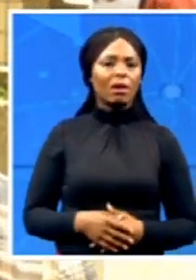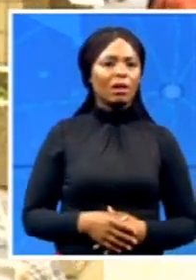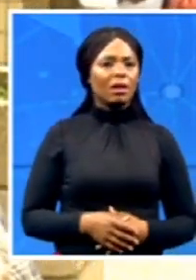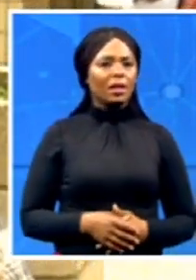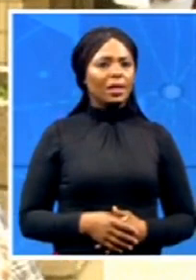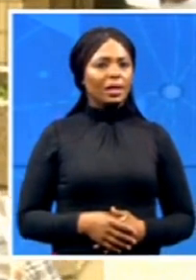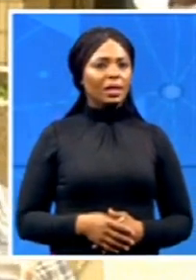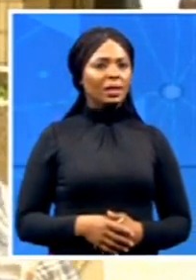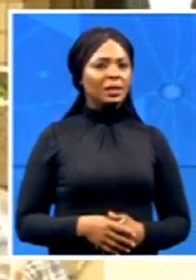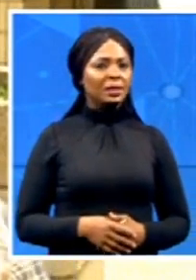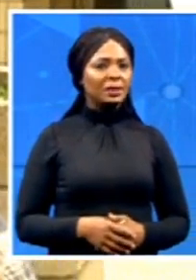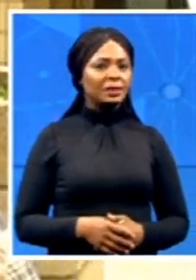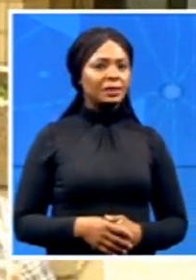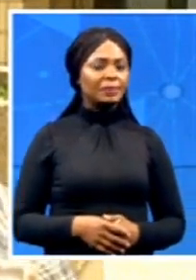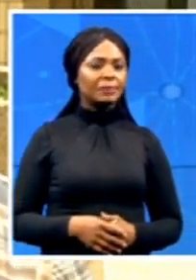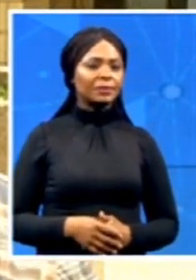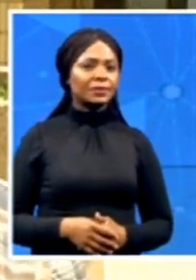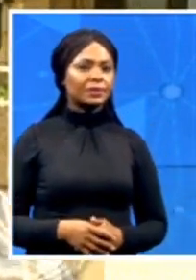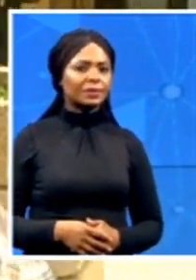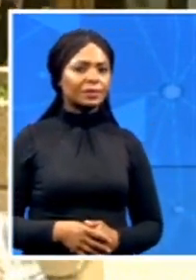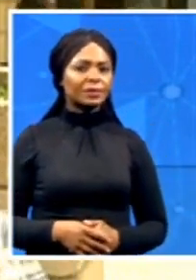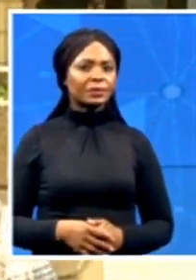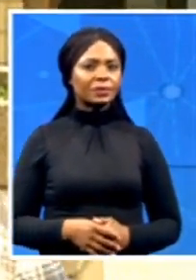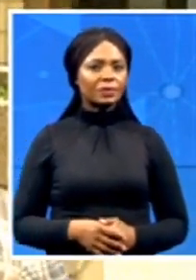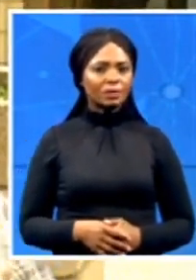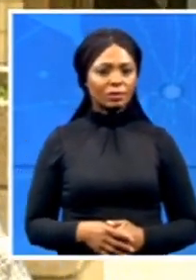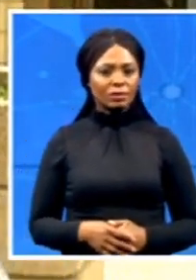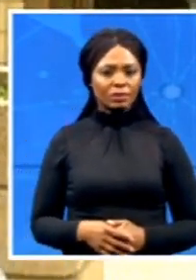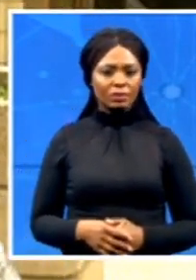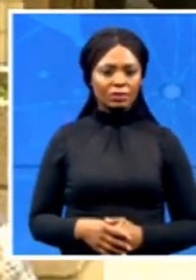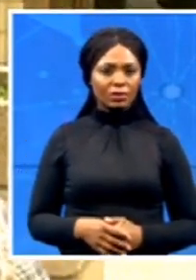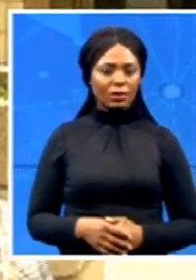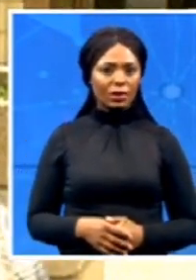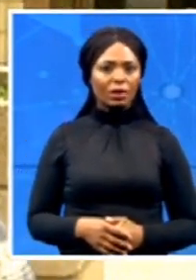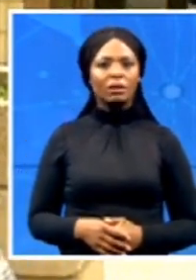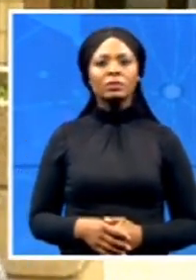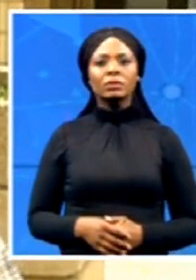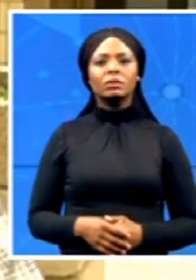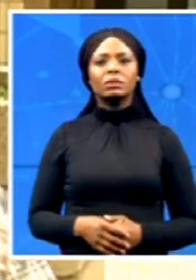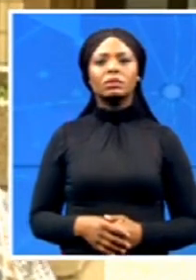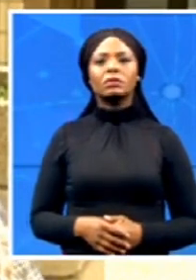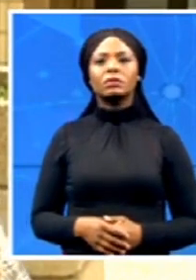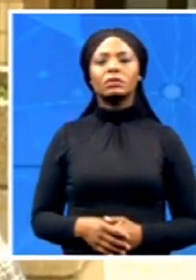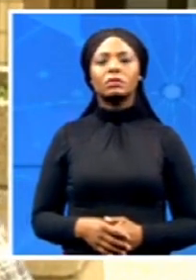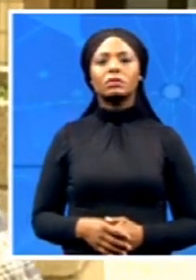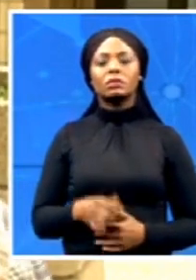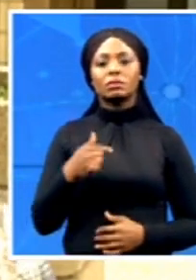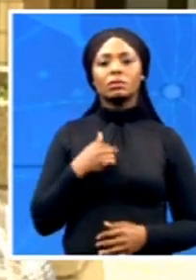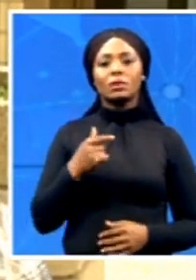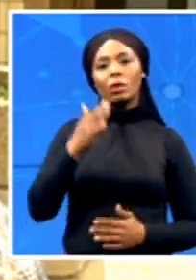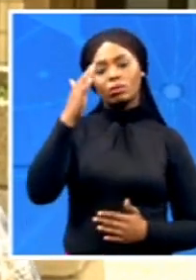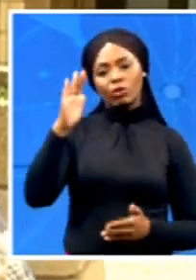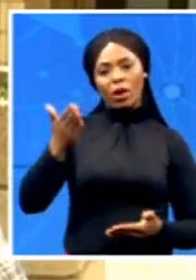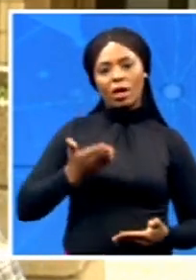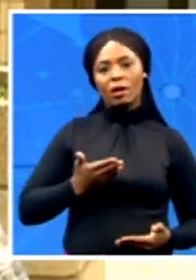Well, a very warm welcome to you, Blaine, and to everyone watching at home. We're coming to you from Freedom Square here in Mthatha. Mthatha is the economic